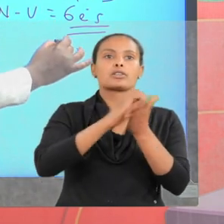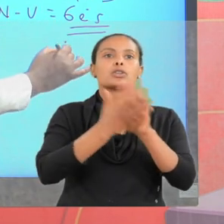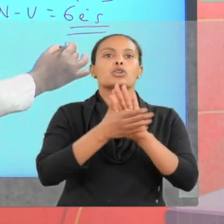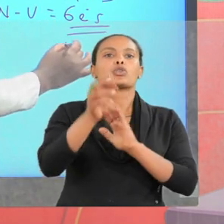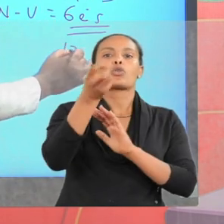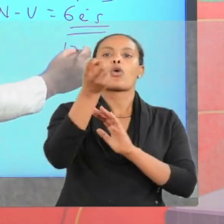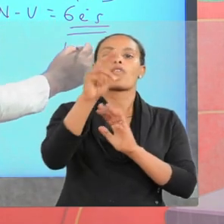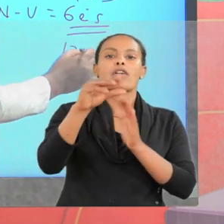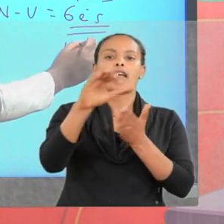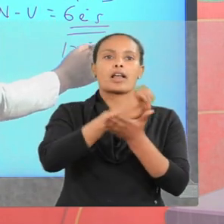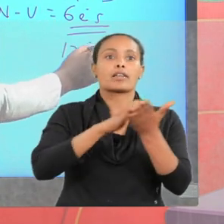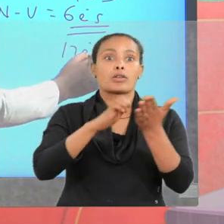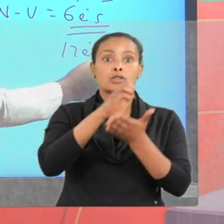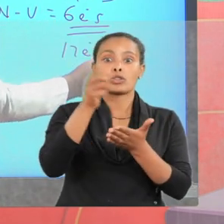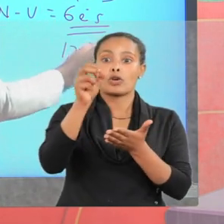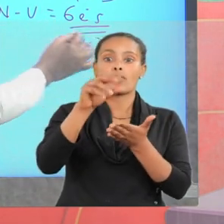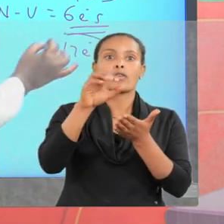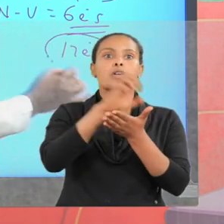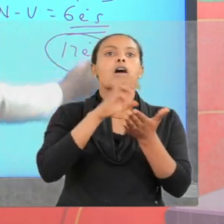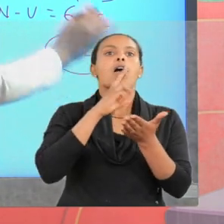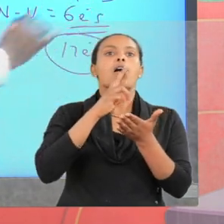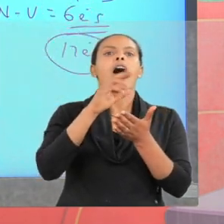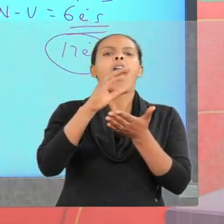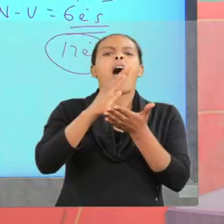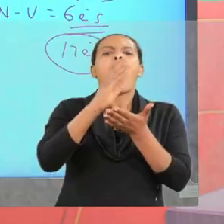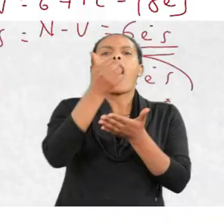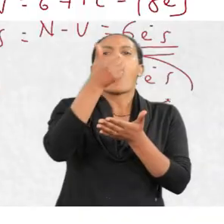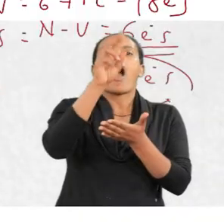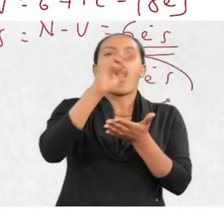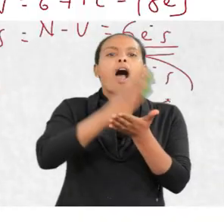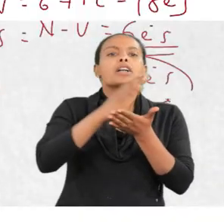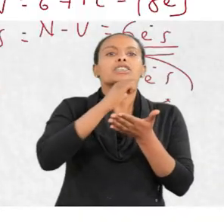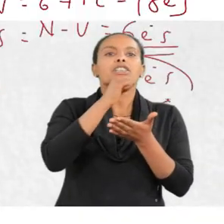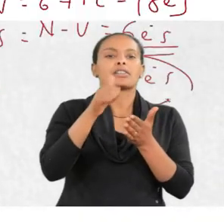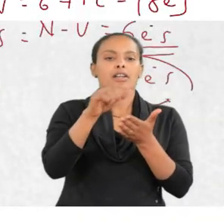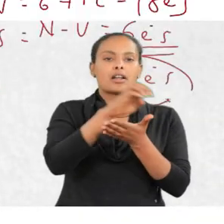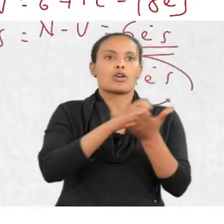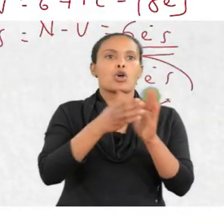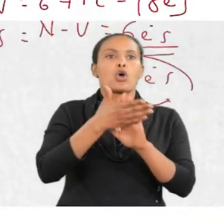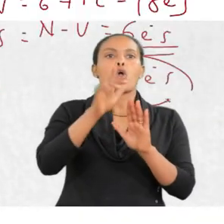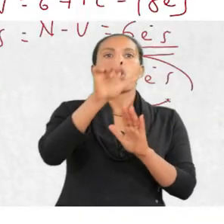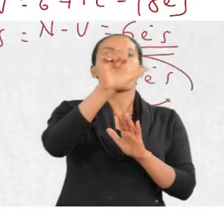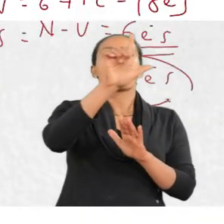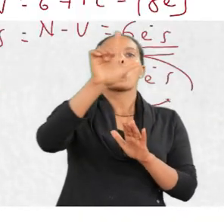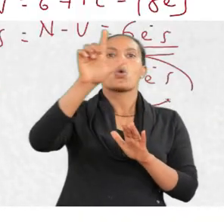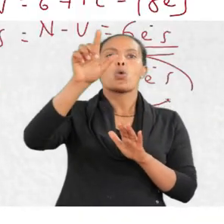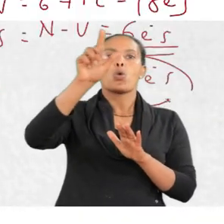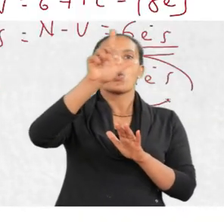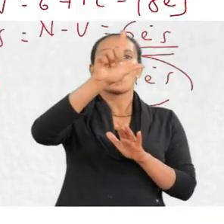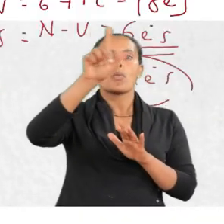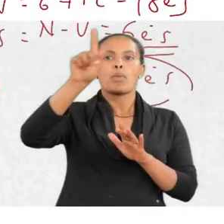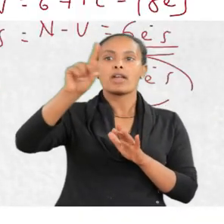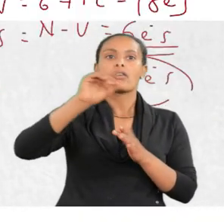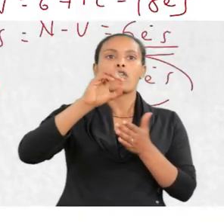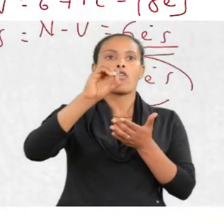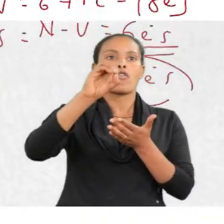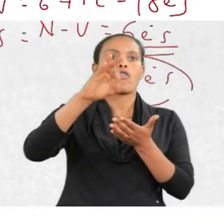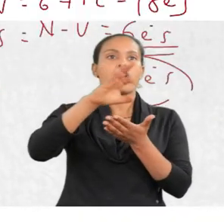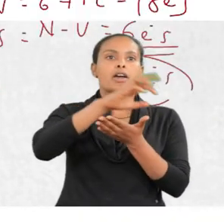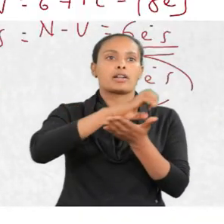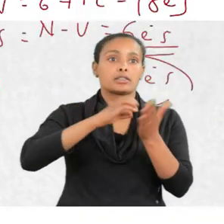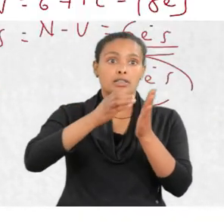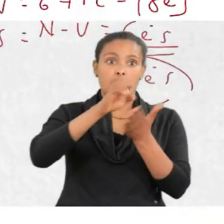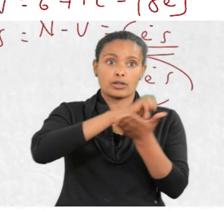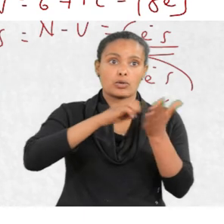12 electrons. 12 electrons are unshared electrons, lone pair of electrons, 2,